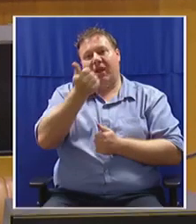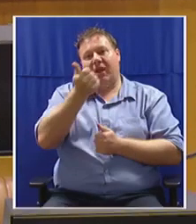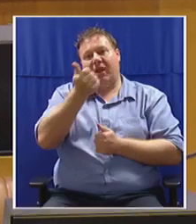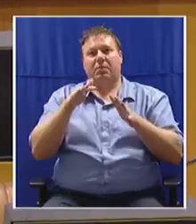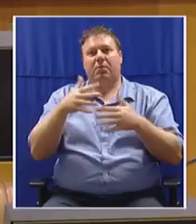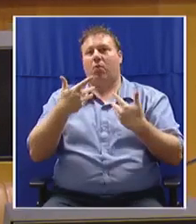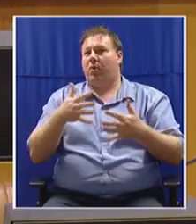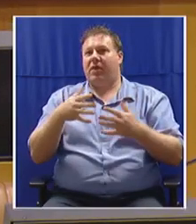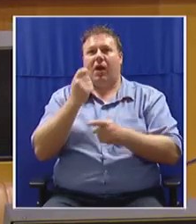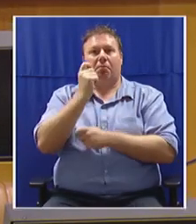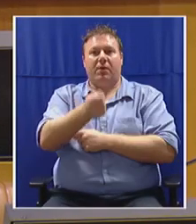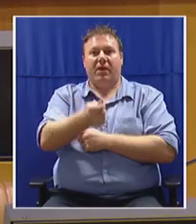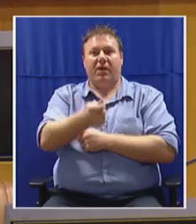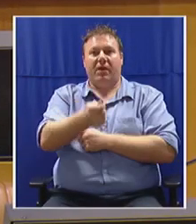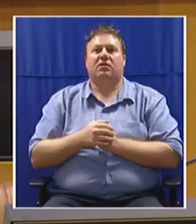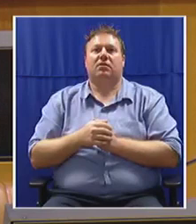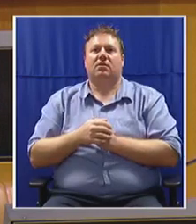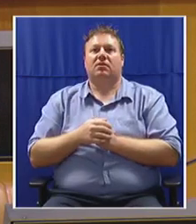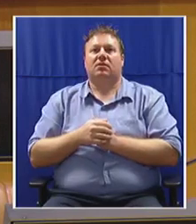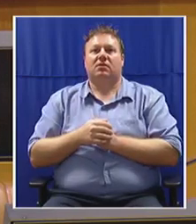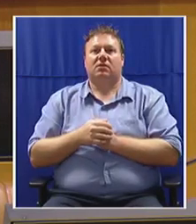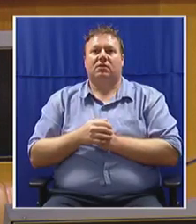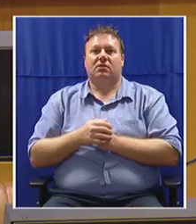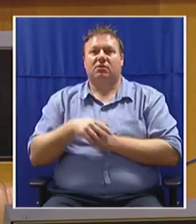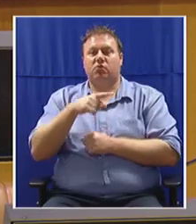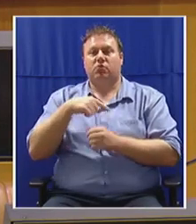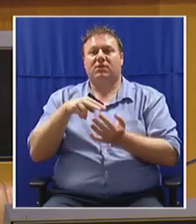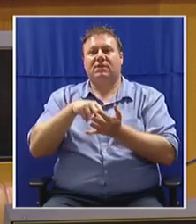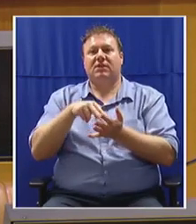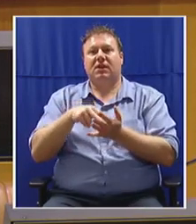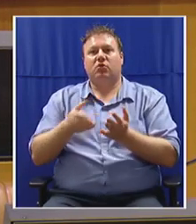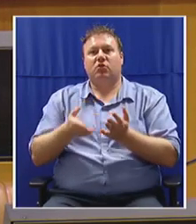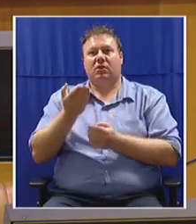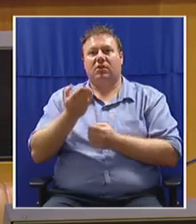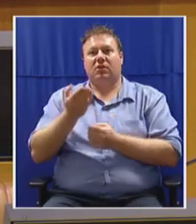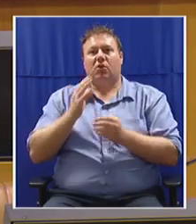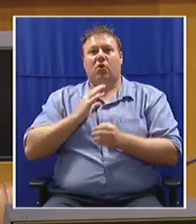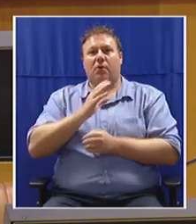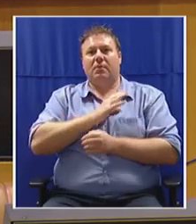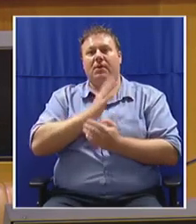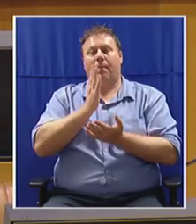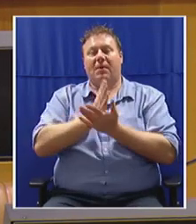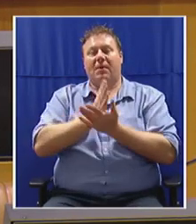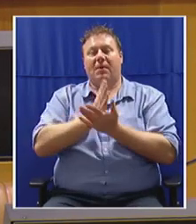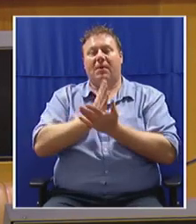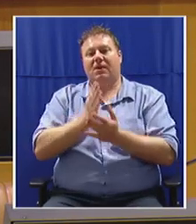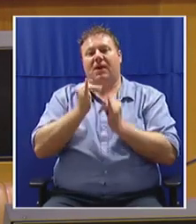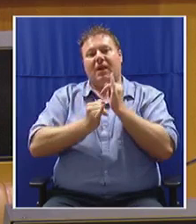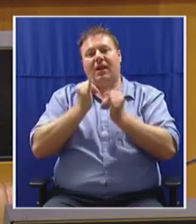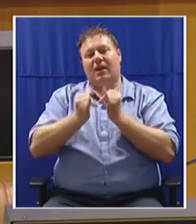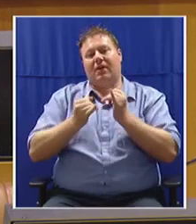lo komiti mayibe nabantu abali-11 bemibutho